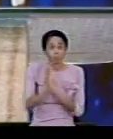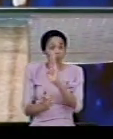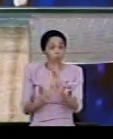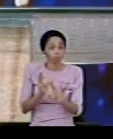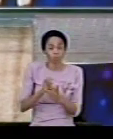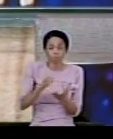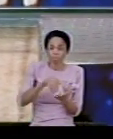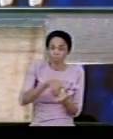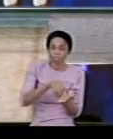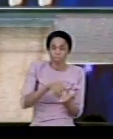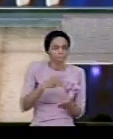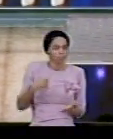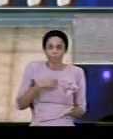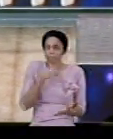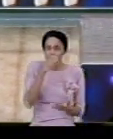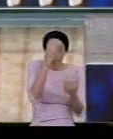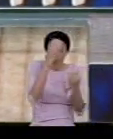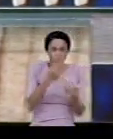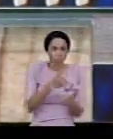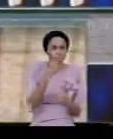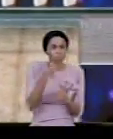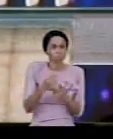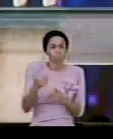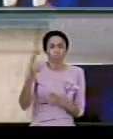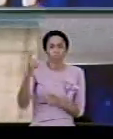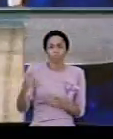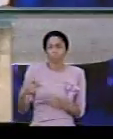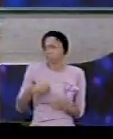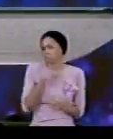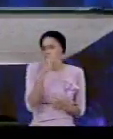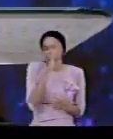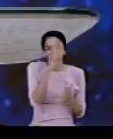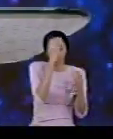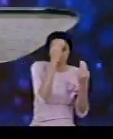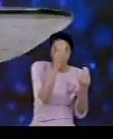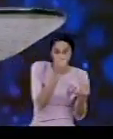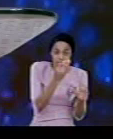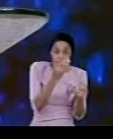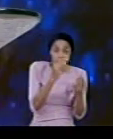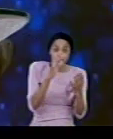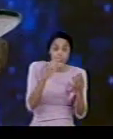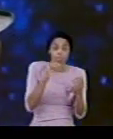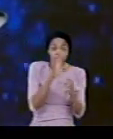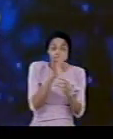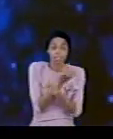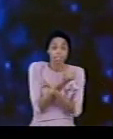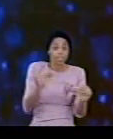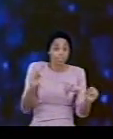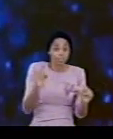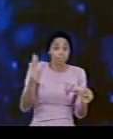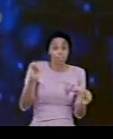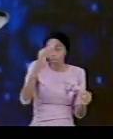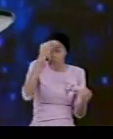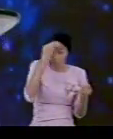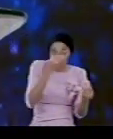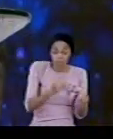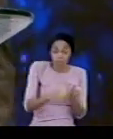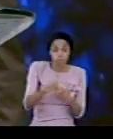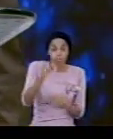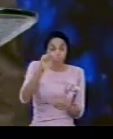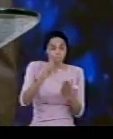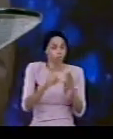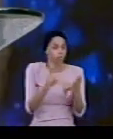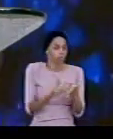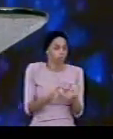the word of God, and could not be saved by obedience to the law,